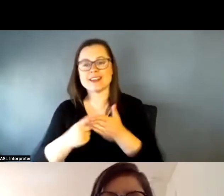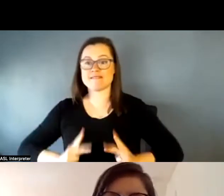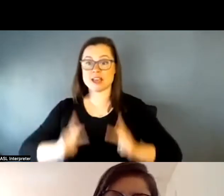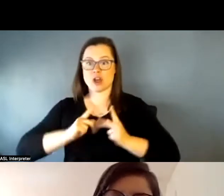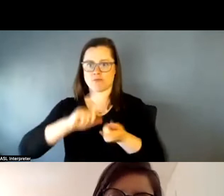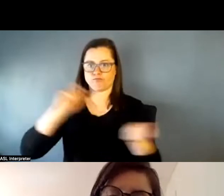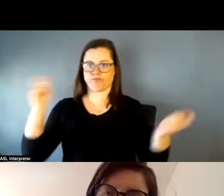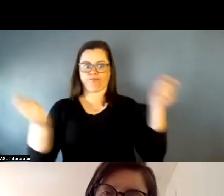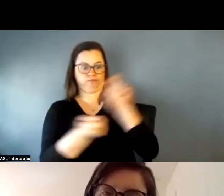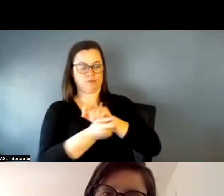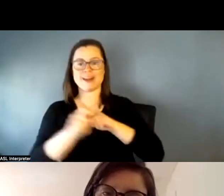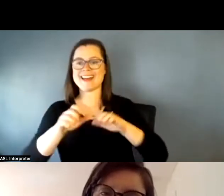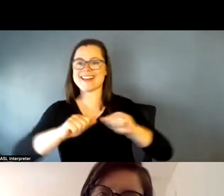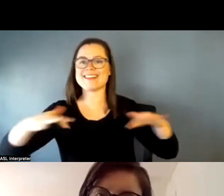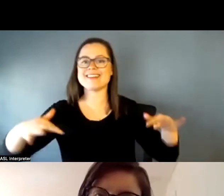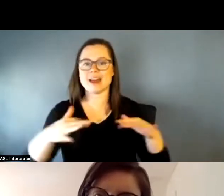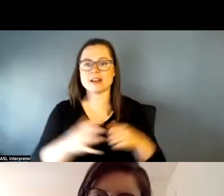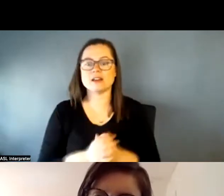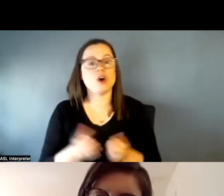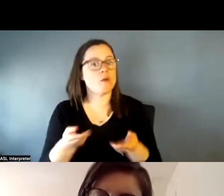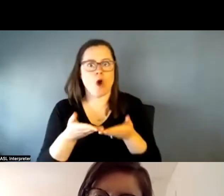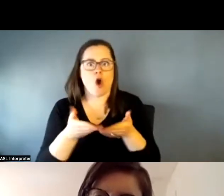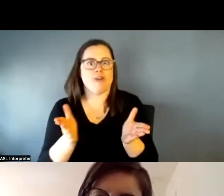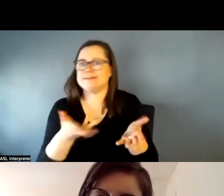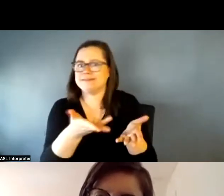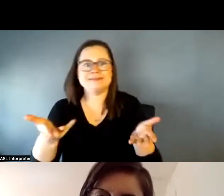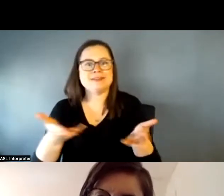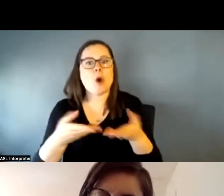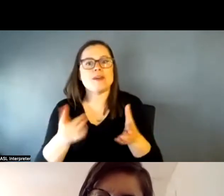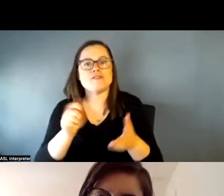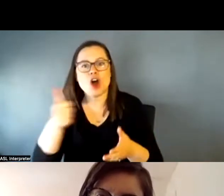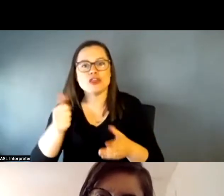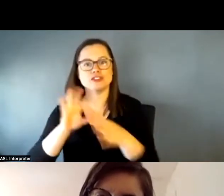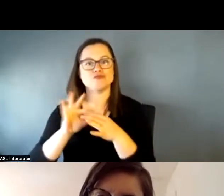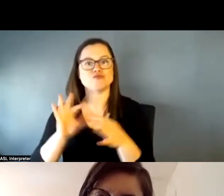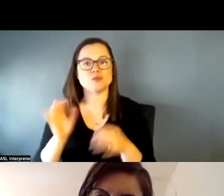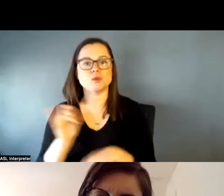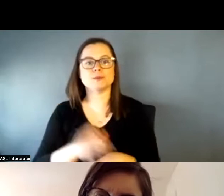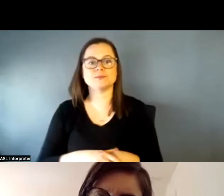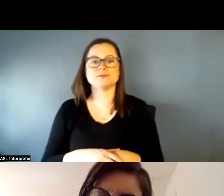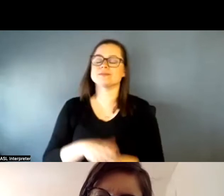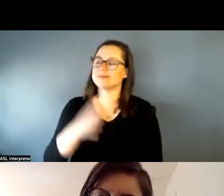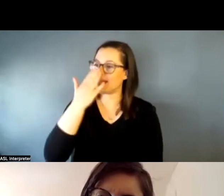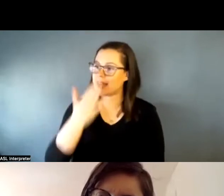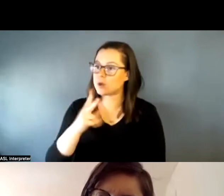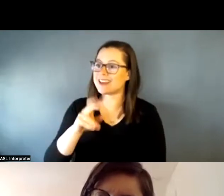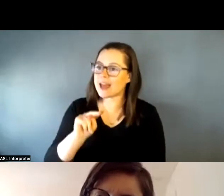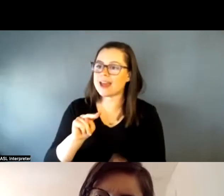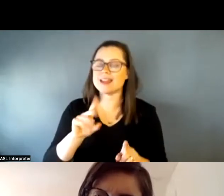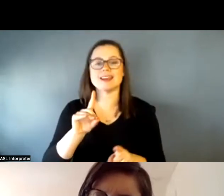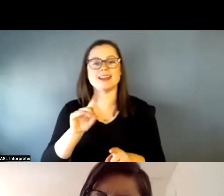I'll just leave it at that and let other people jump in. Yeah, thank you. So Ken and Desiree, I